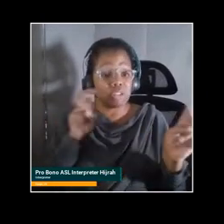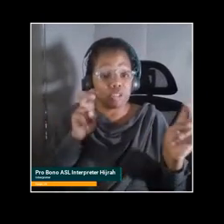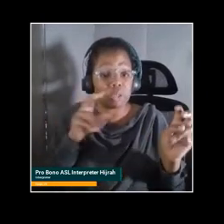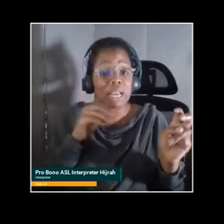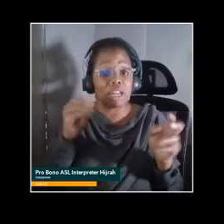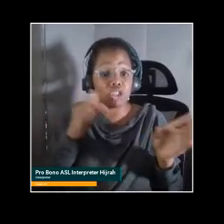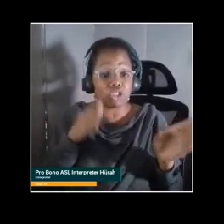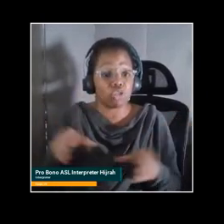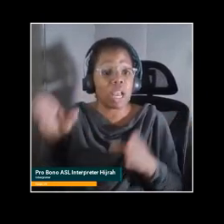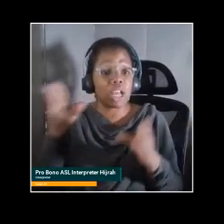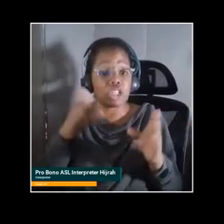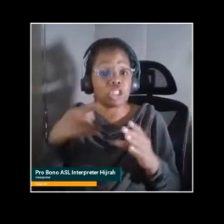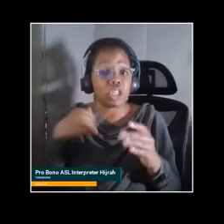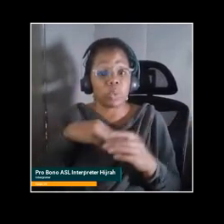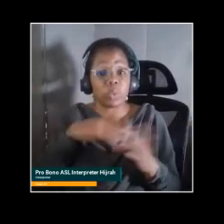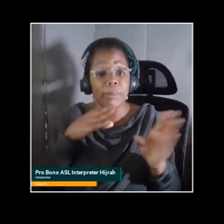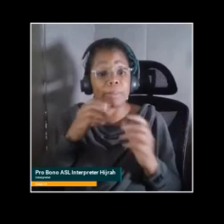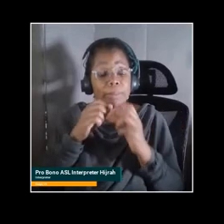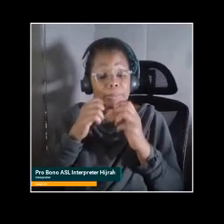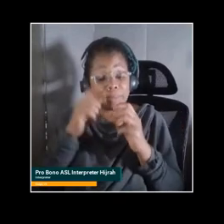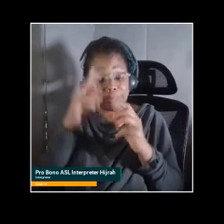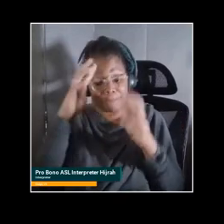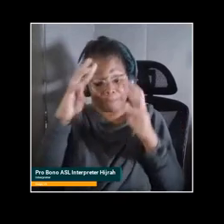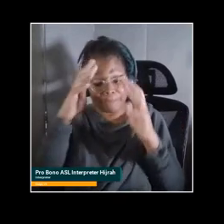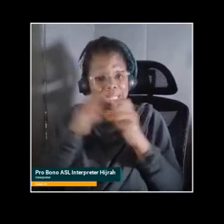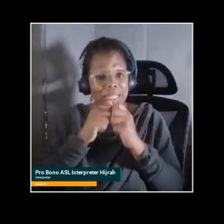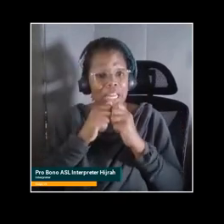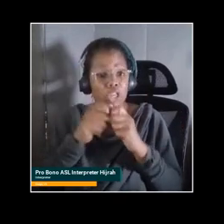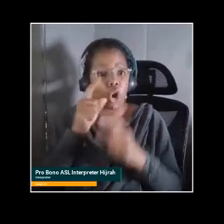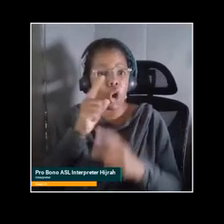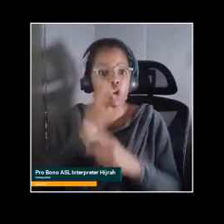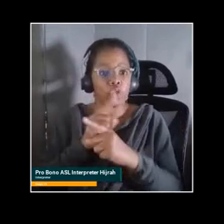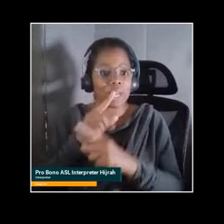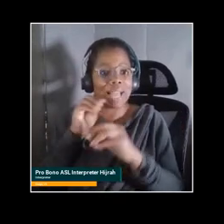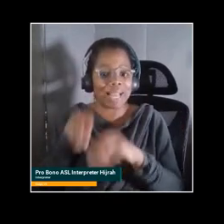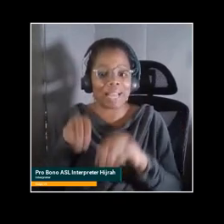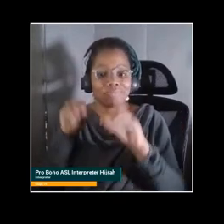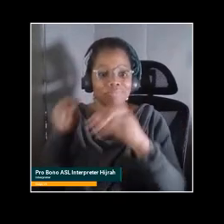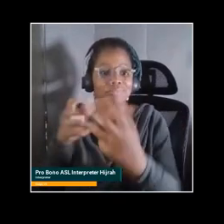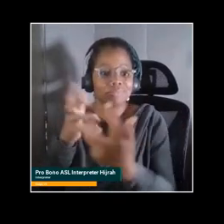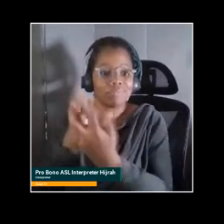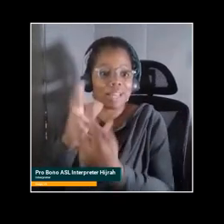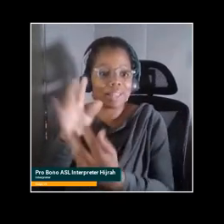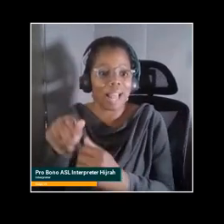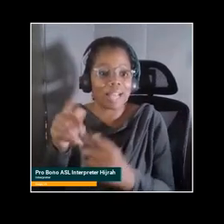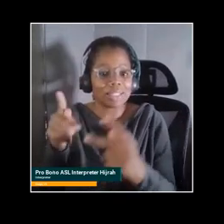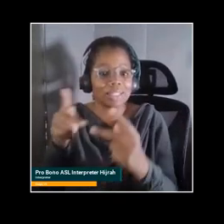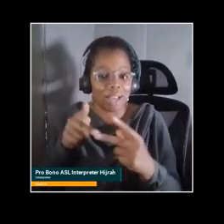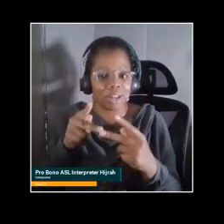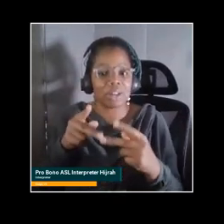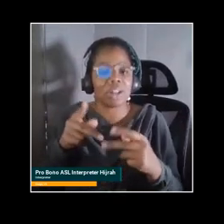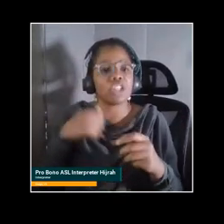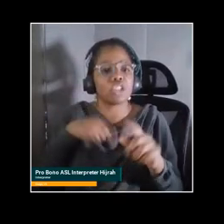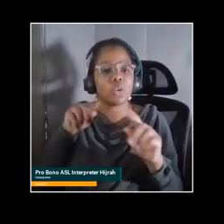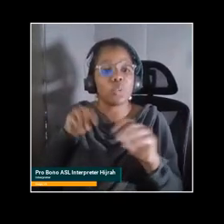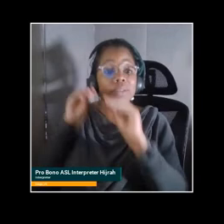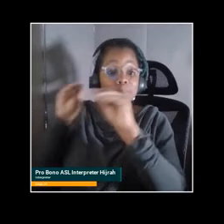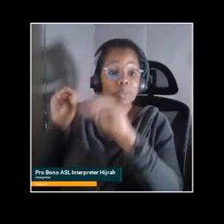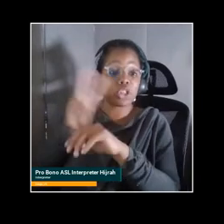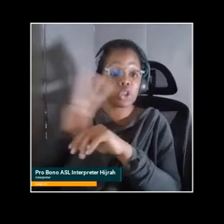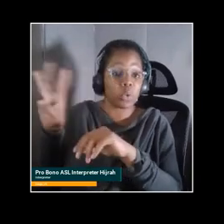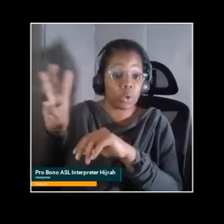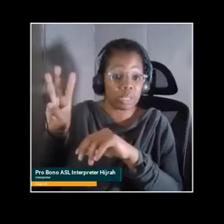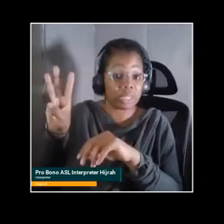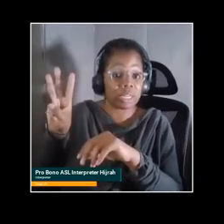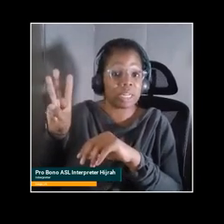strategies we brainstorm together are correct and could be implemented into the site. And eventually we put them on the website and in turn and